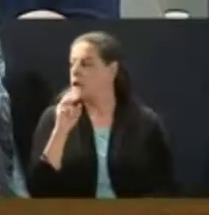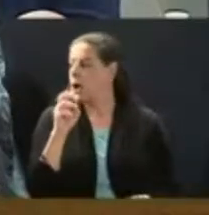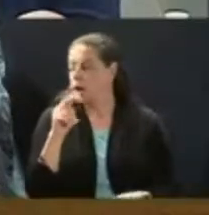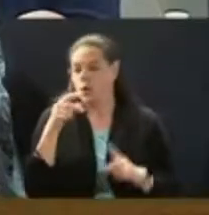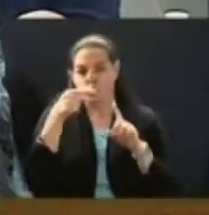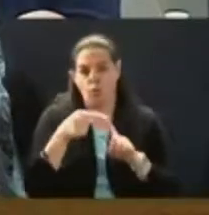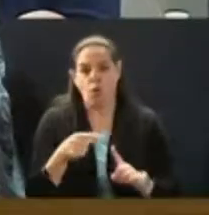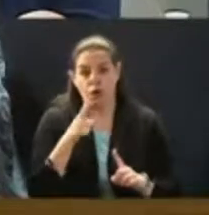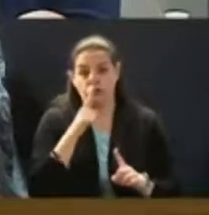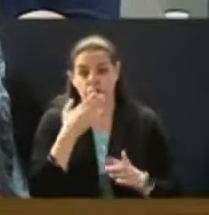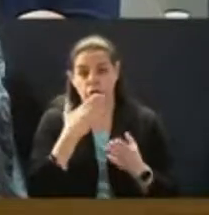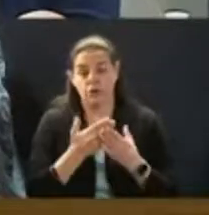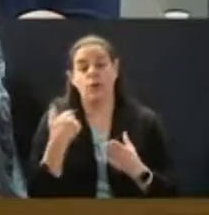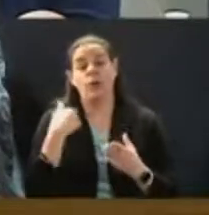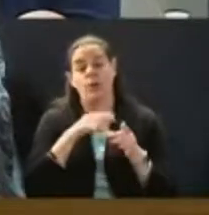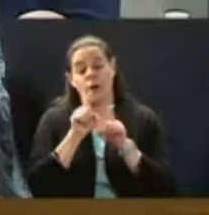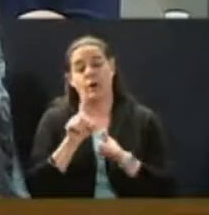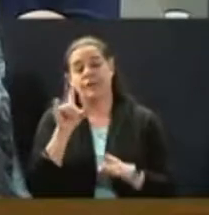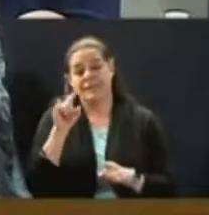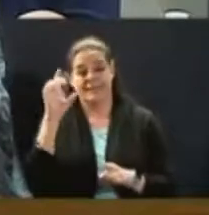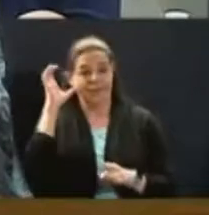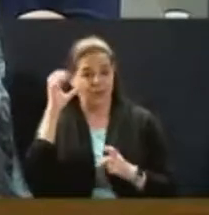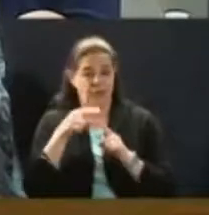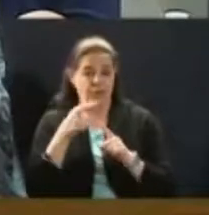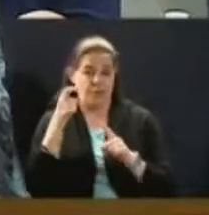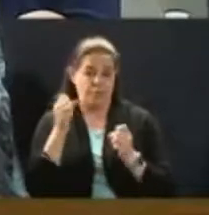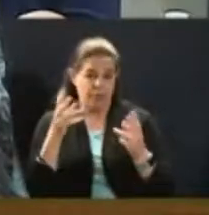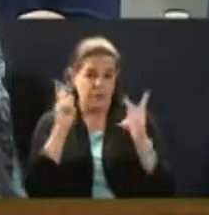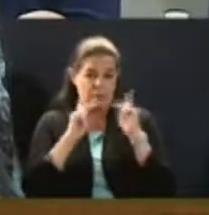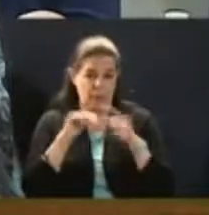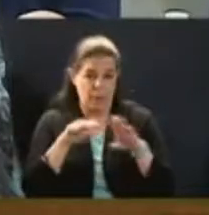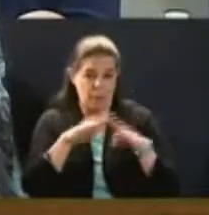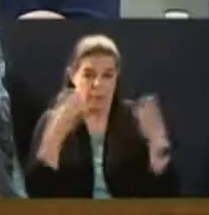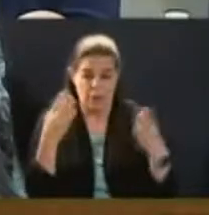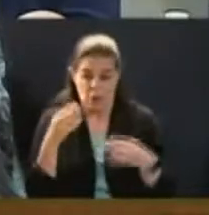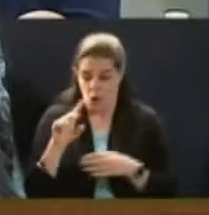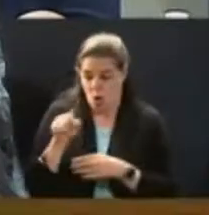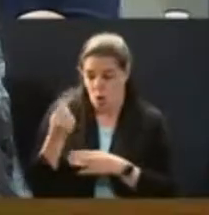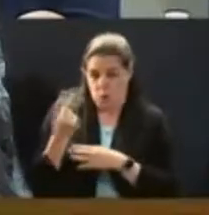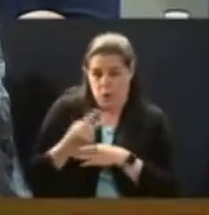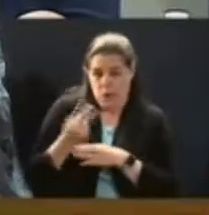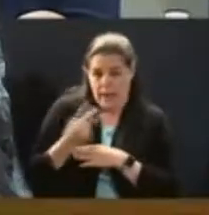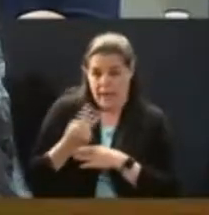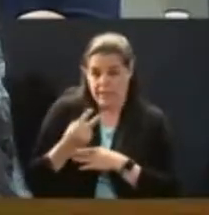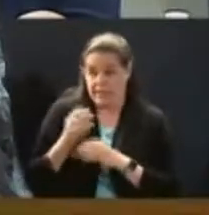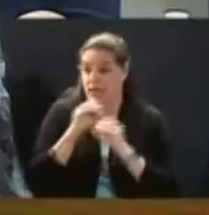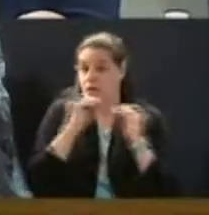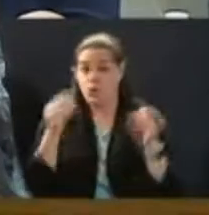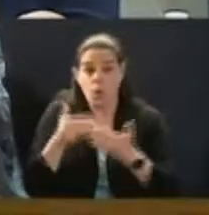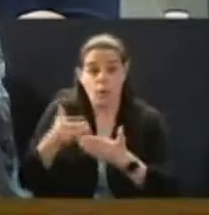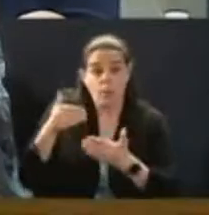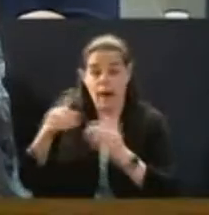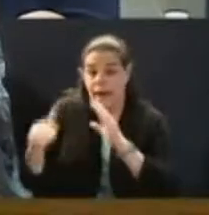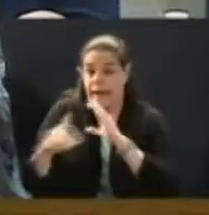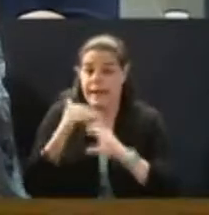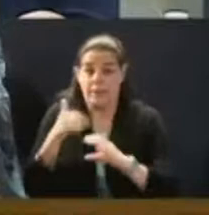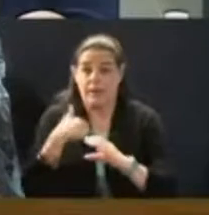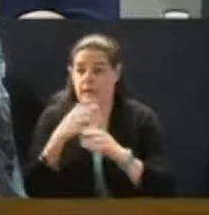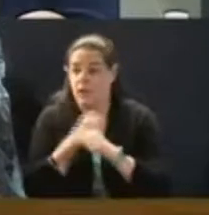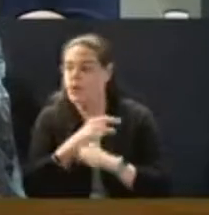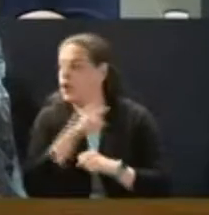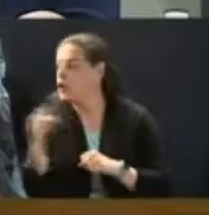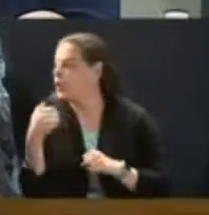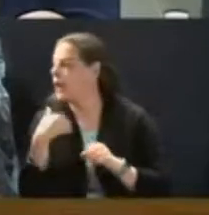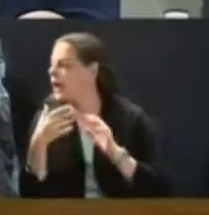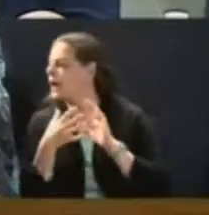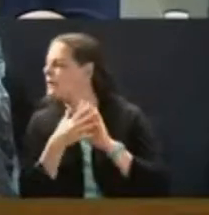we did hear from a lot of people from the public. Just in 2 days, this is not counting any prior emails that I received, and you all have a copy of this